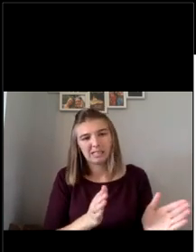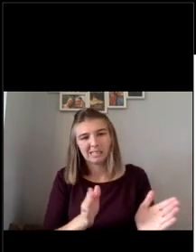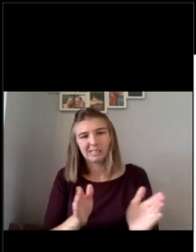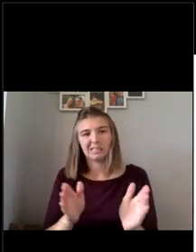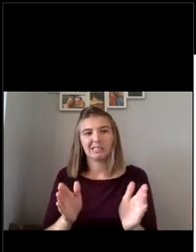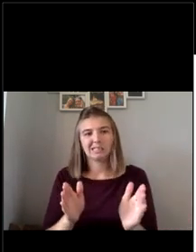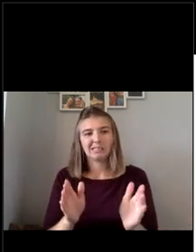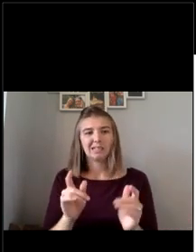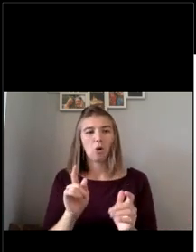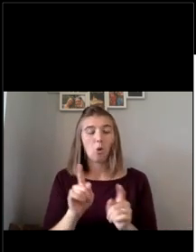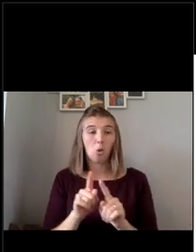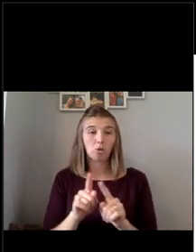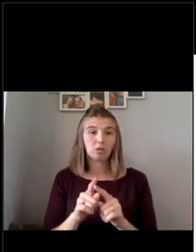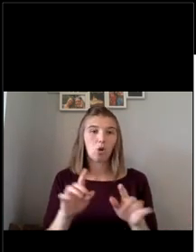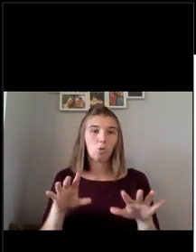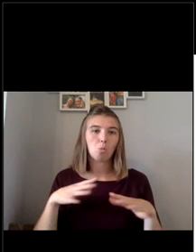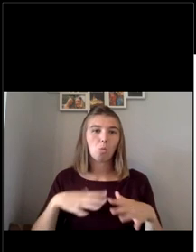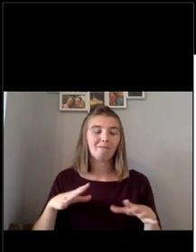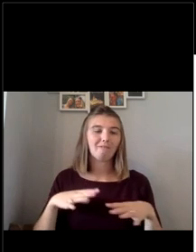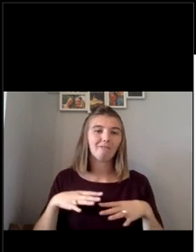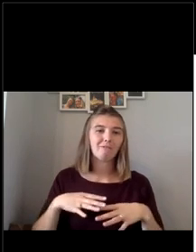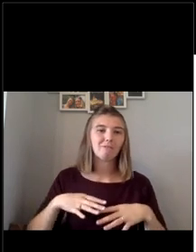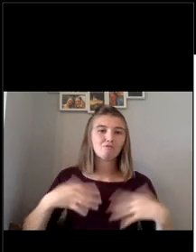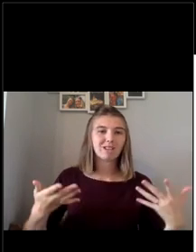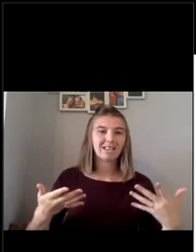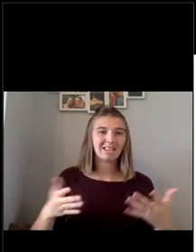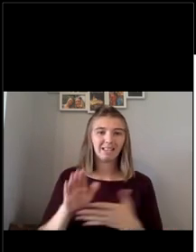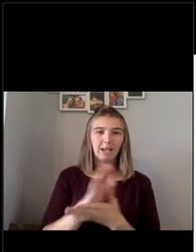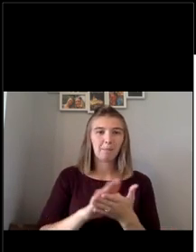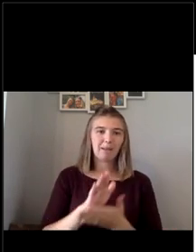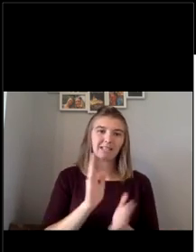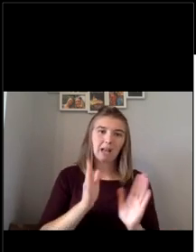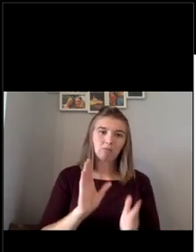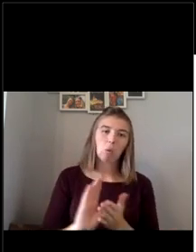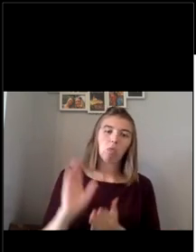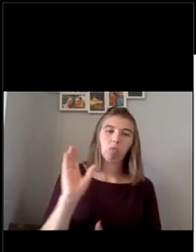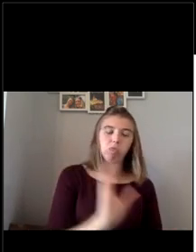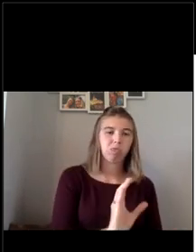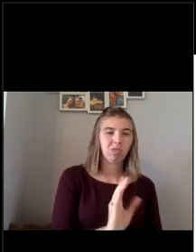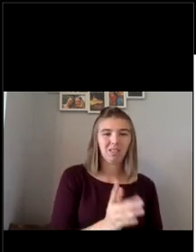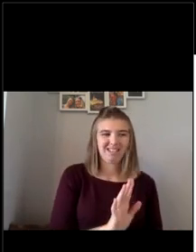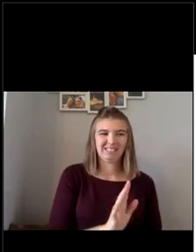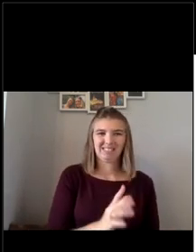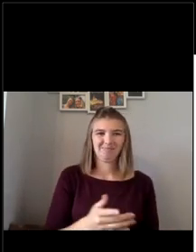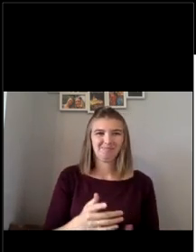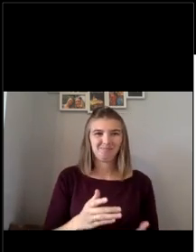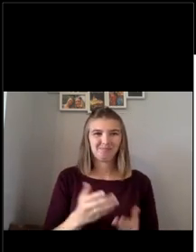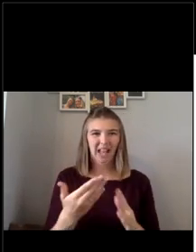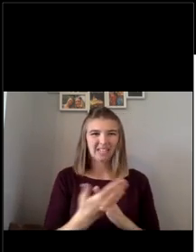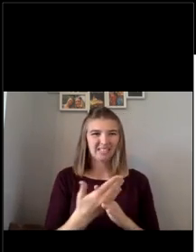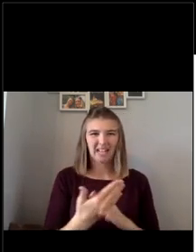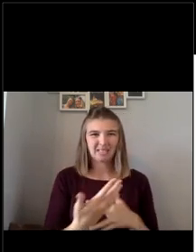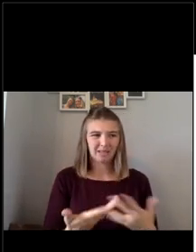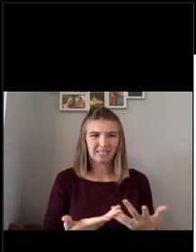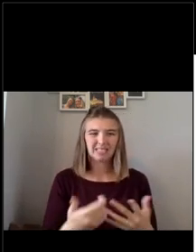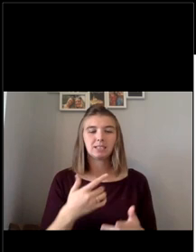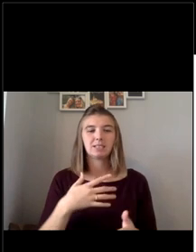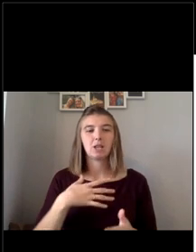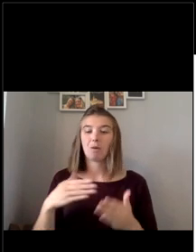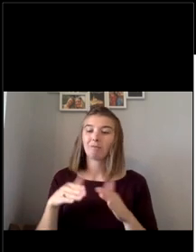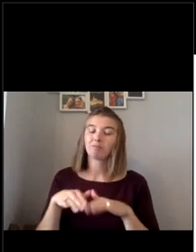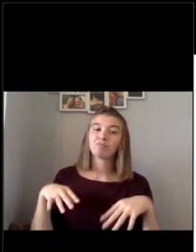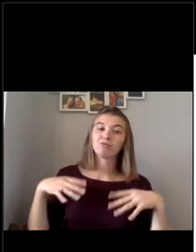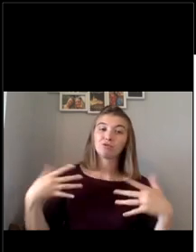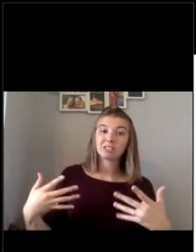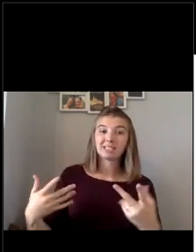activities so there's no financial constraints and make it more family-friendly so people can bring their partners and kids